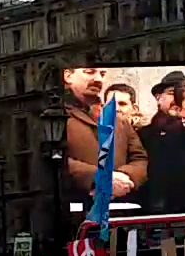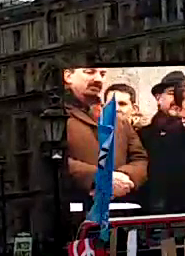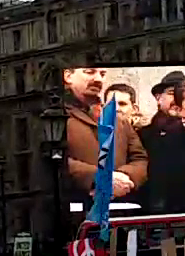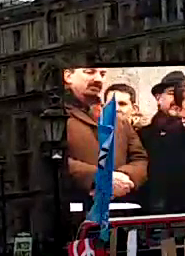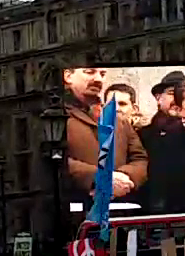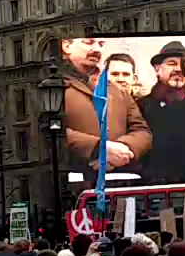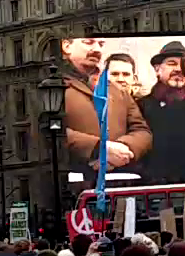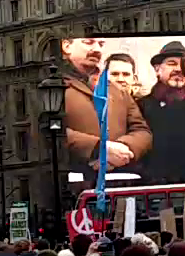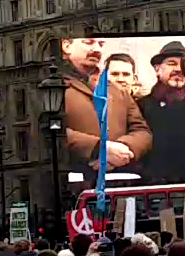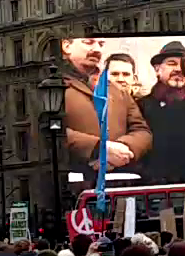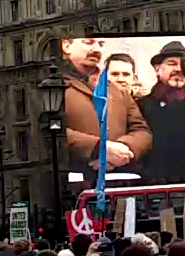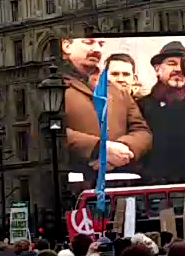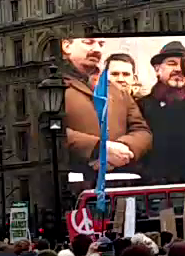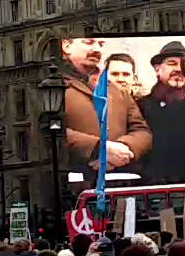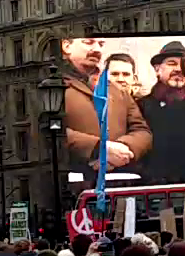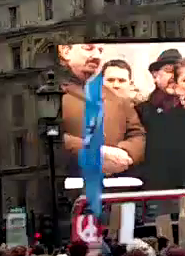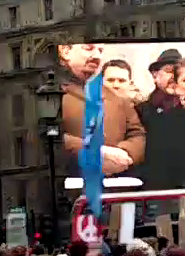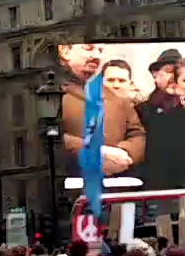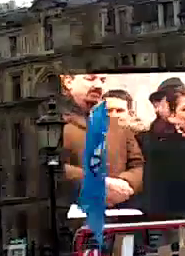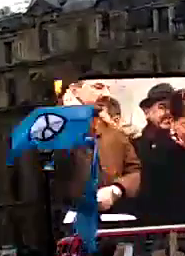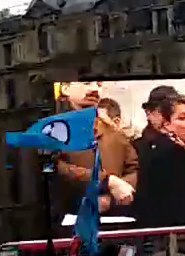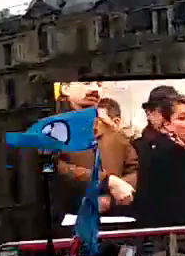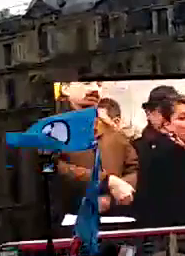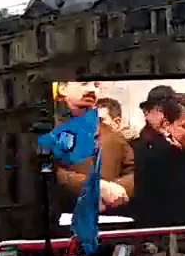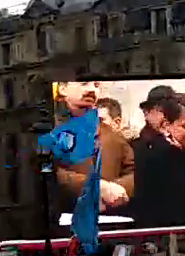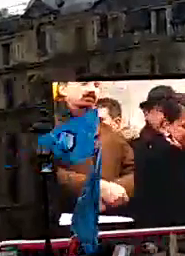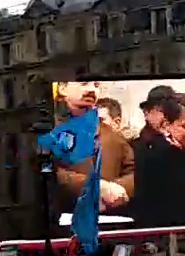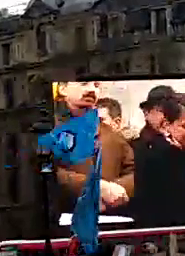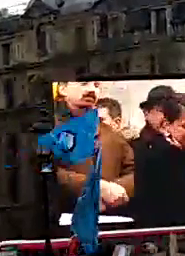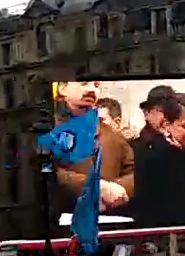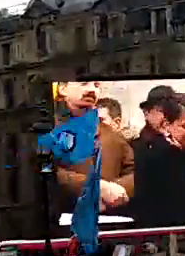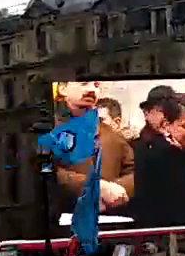so many people.